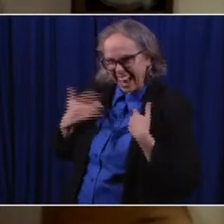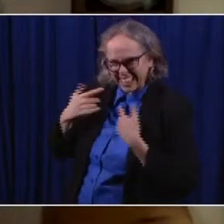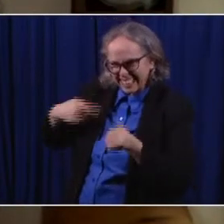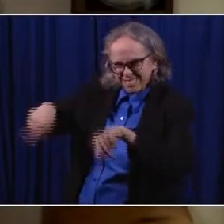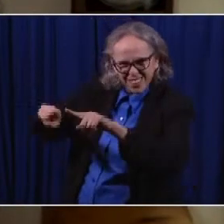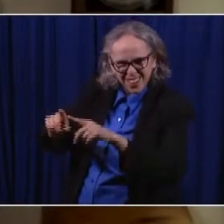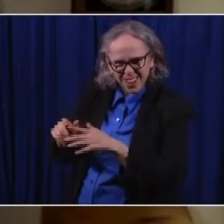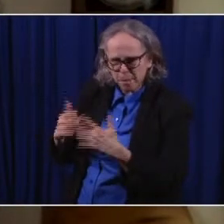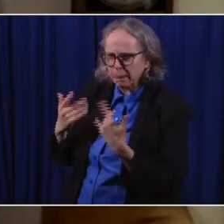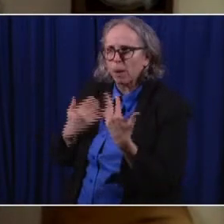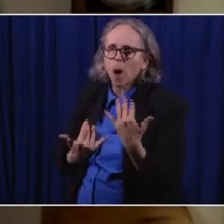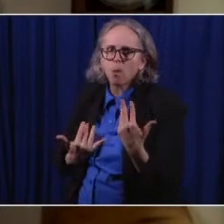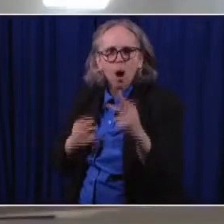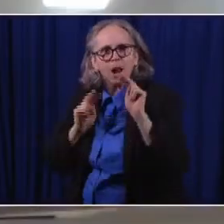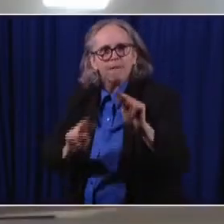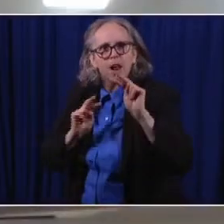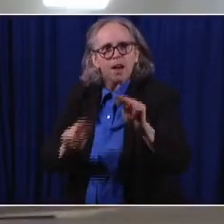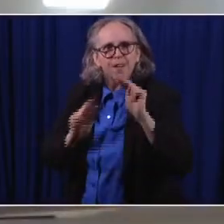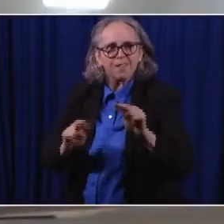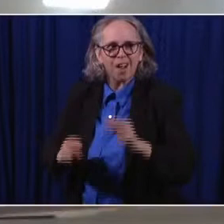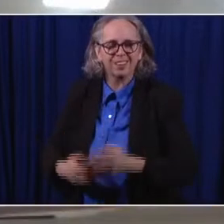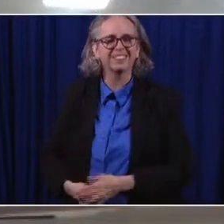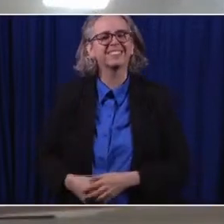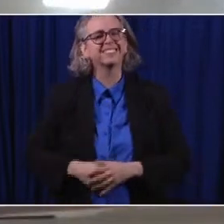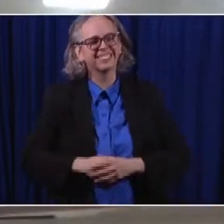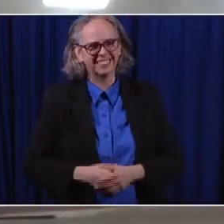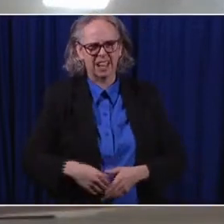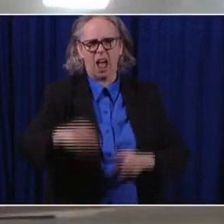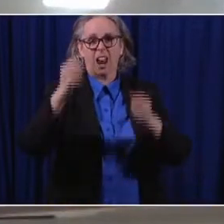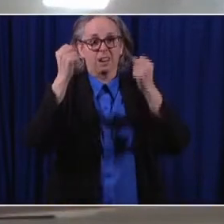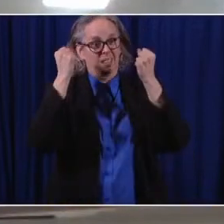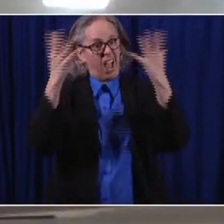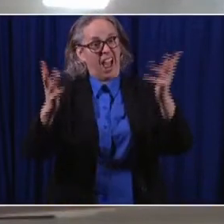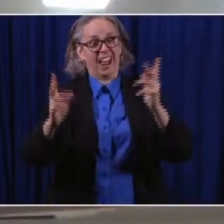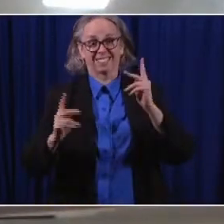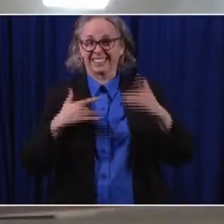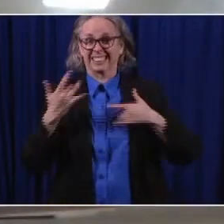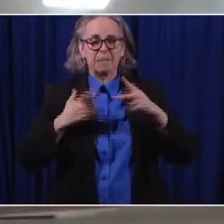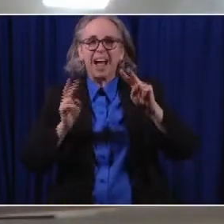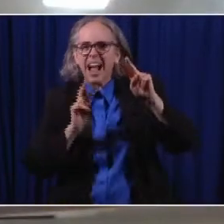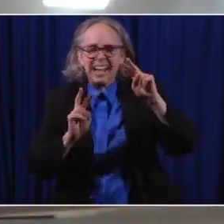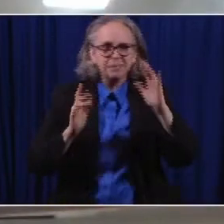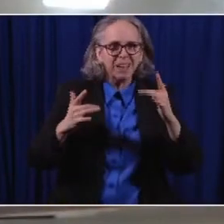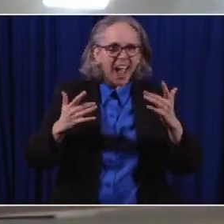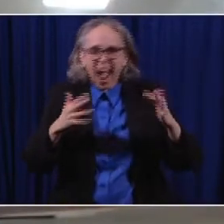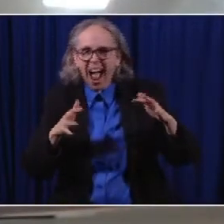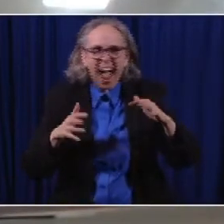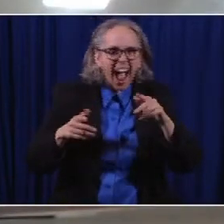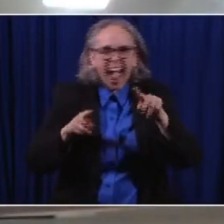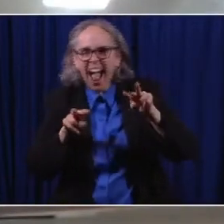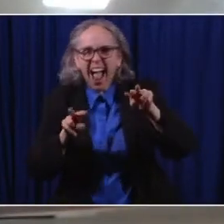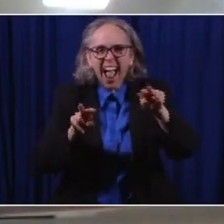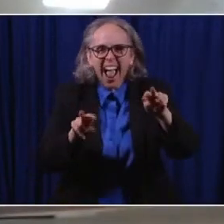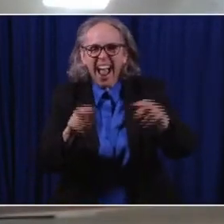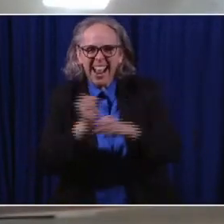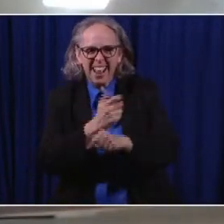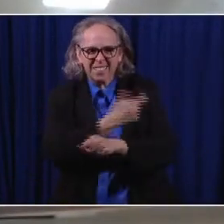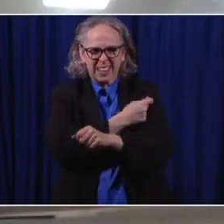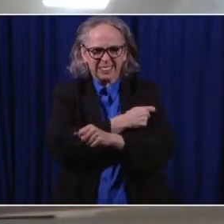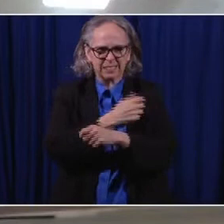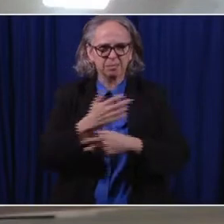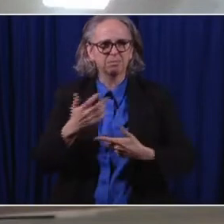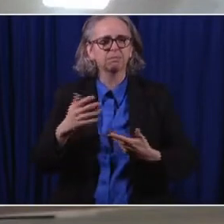long time. There's been a lot of anticipation behind this day. We've had a vaccination committee that has been planning